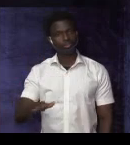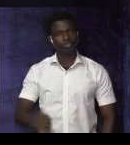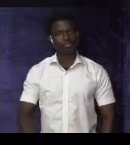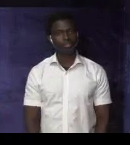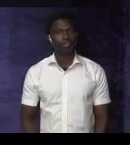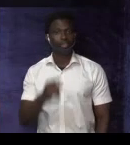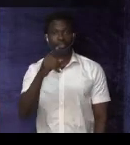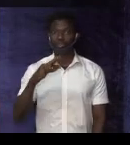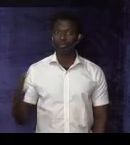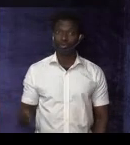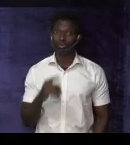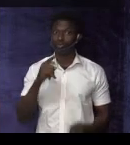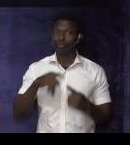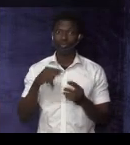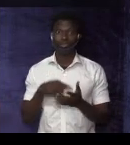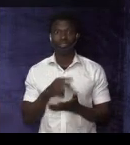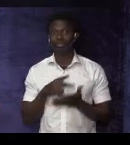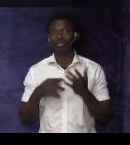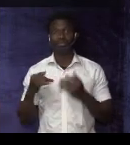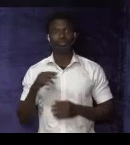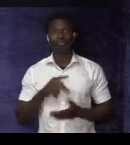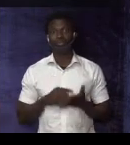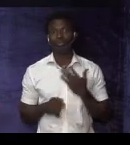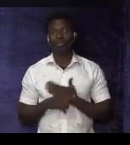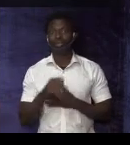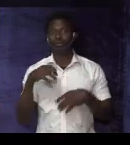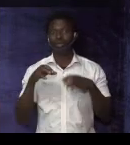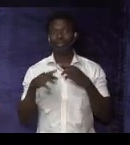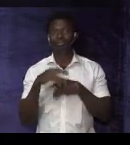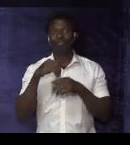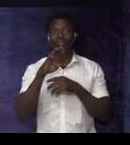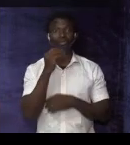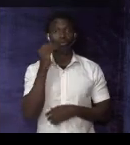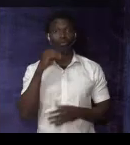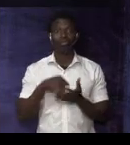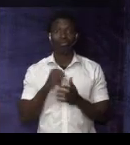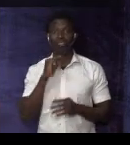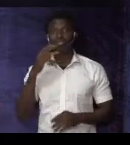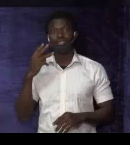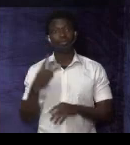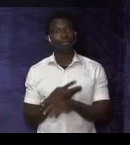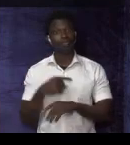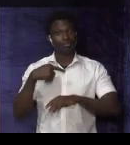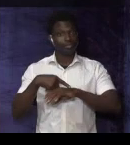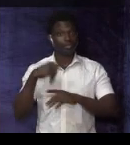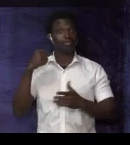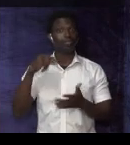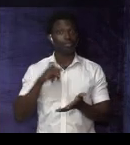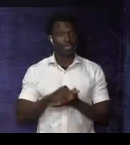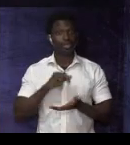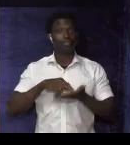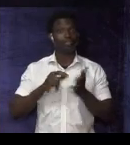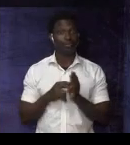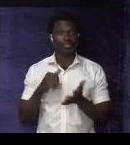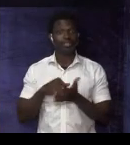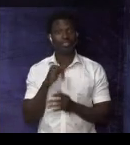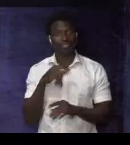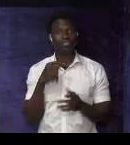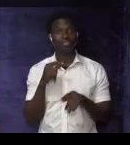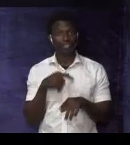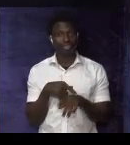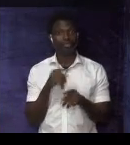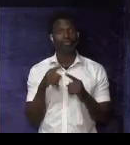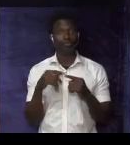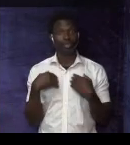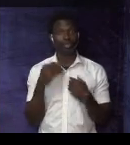Hello children, you're welcome to this segment of the program The Classroom in Your Home. It is mathematics time, and that means it is time to